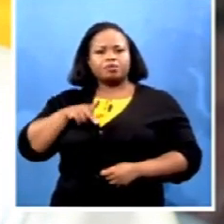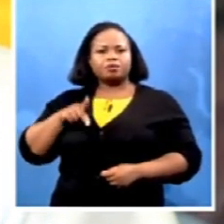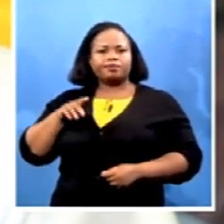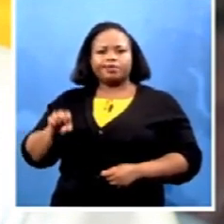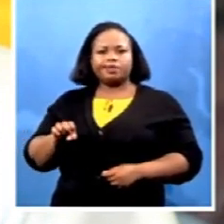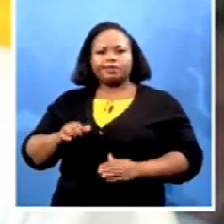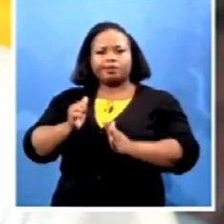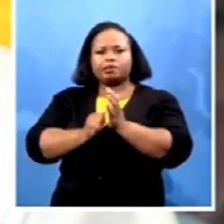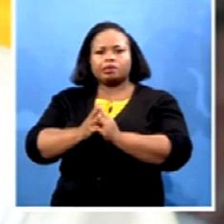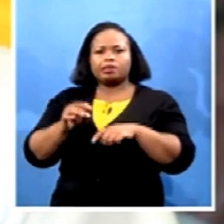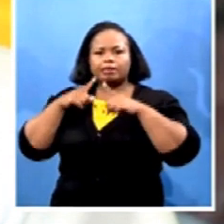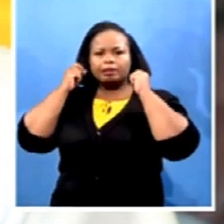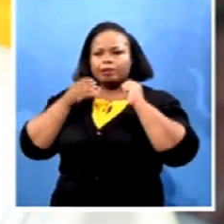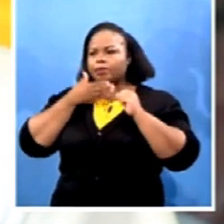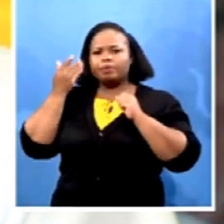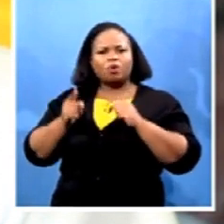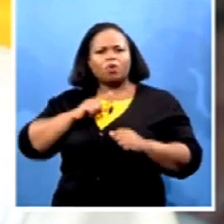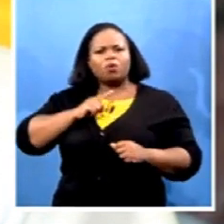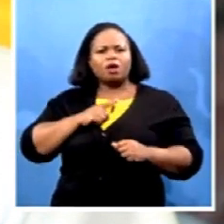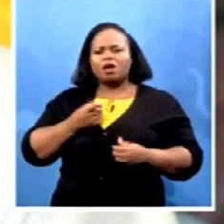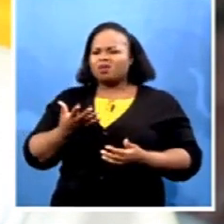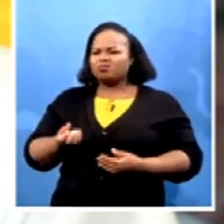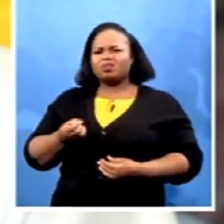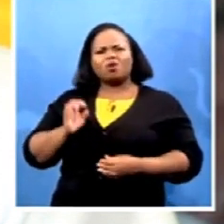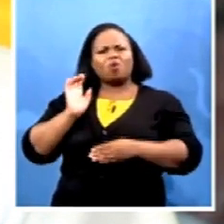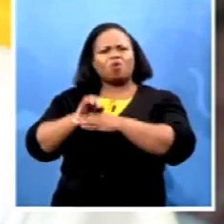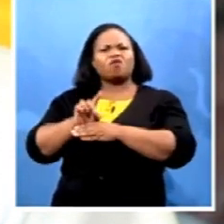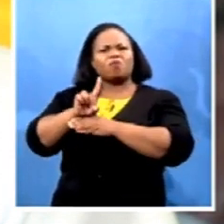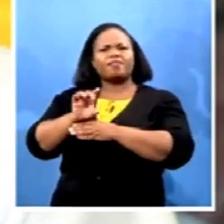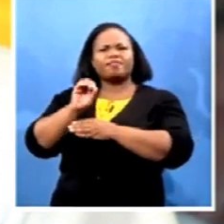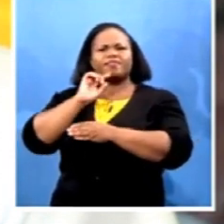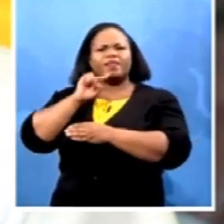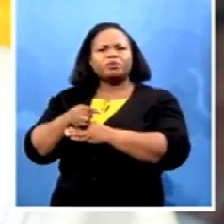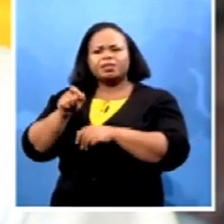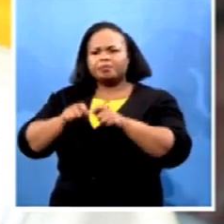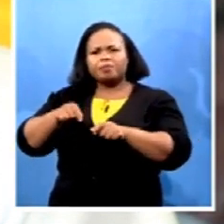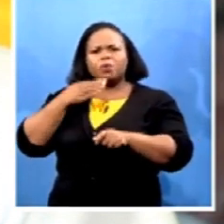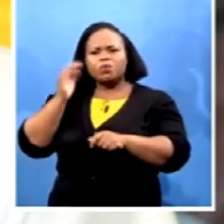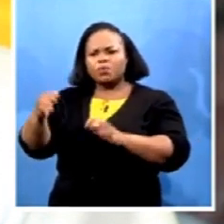than 1,000 people that are contacted. But if you look at the numbers of the people that have been tested and screened, they're very low.